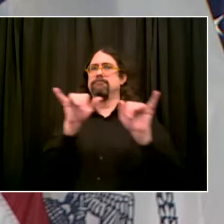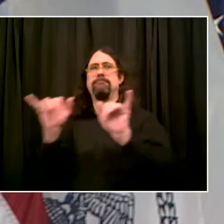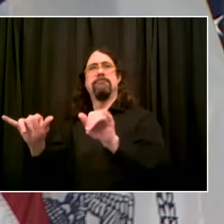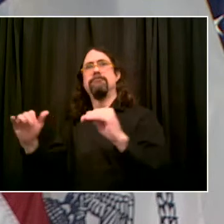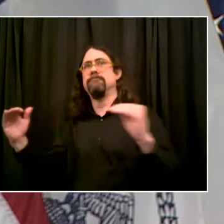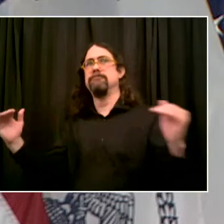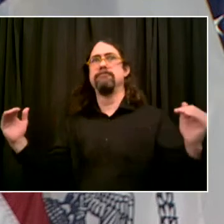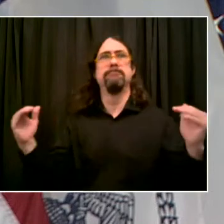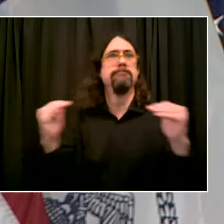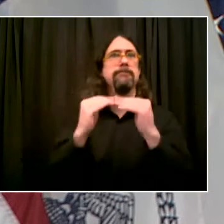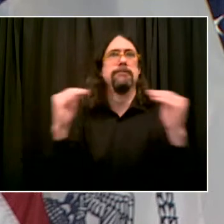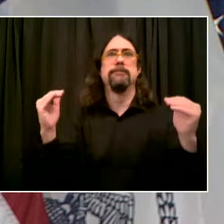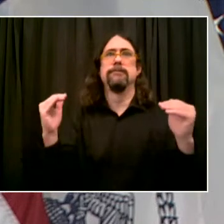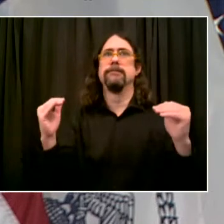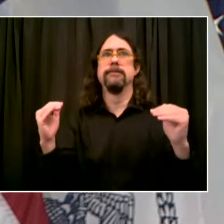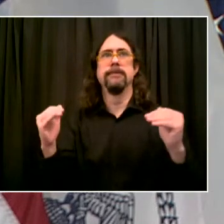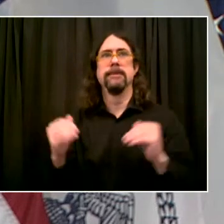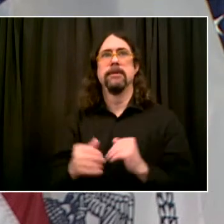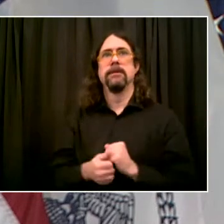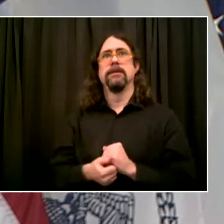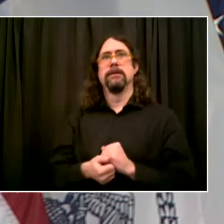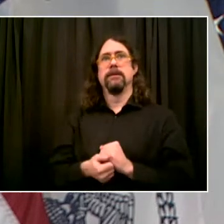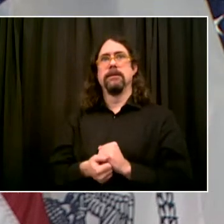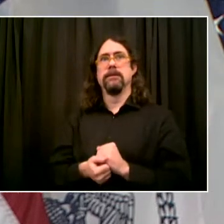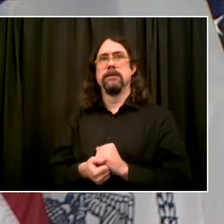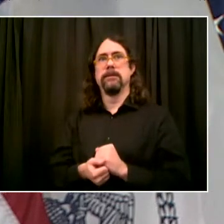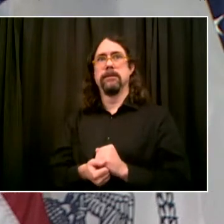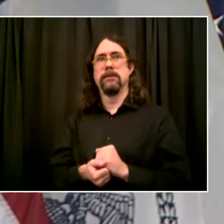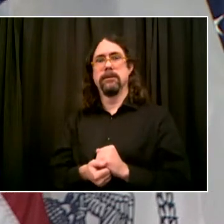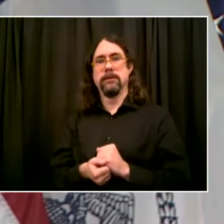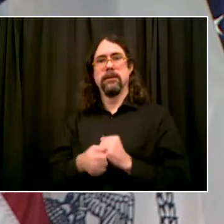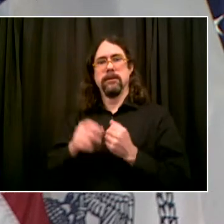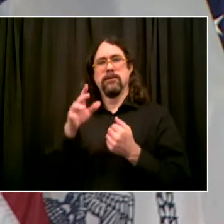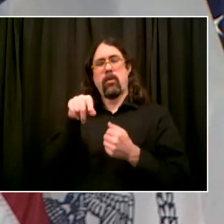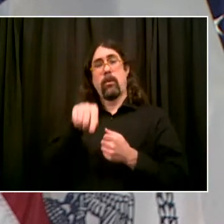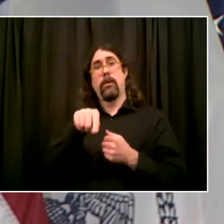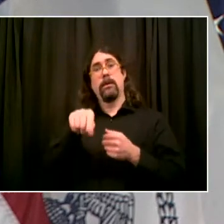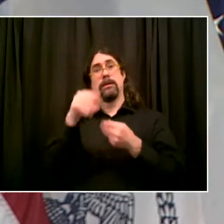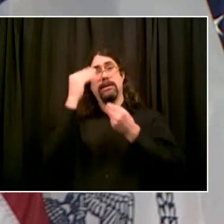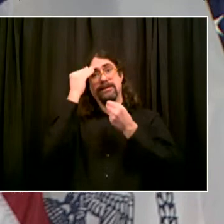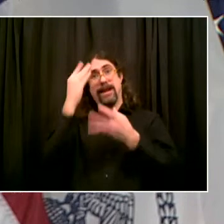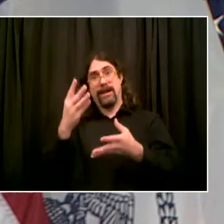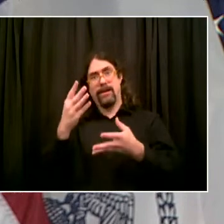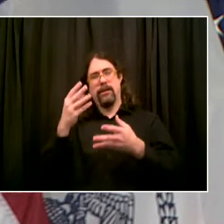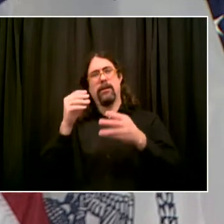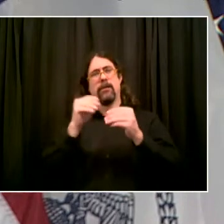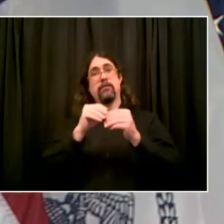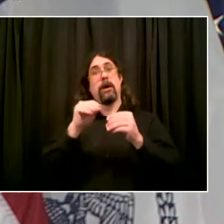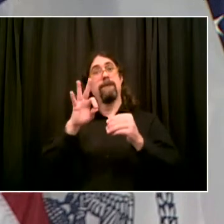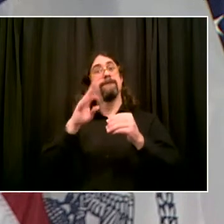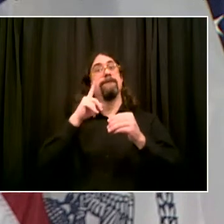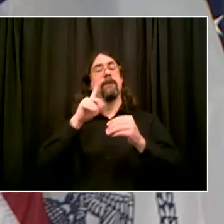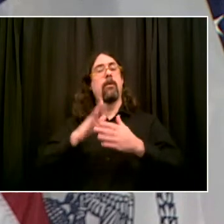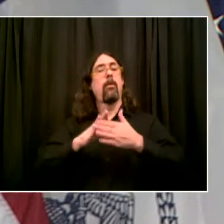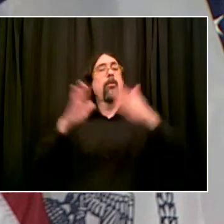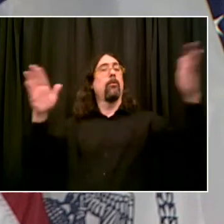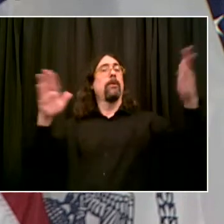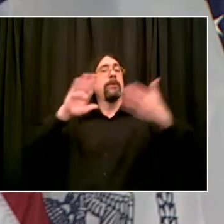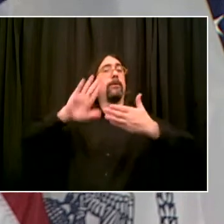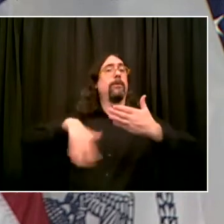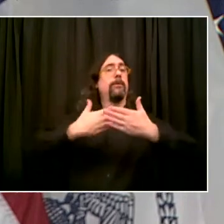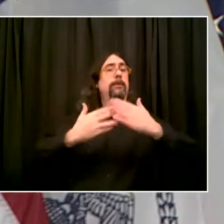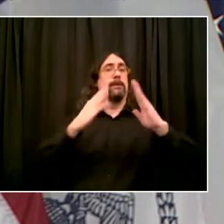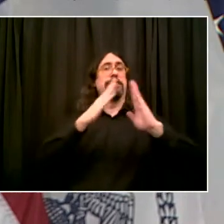in upcoming data. And on top of that, we have a data problem, which we're being open about,